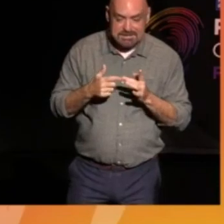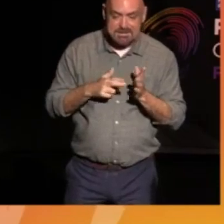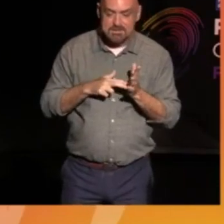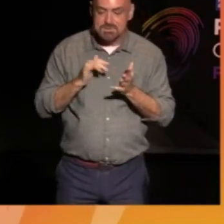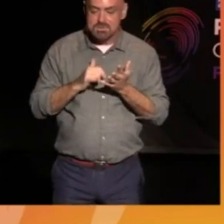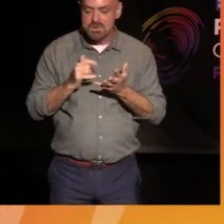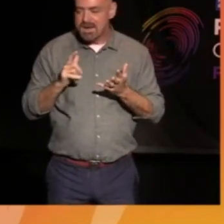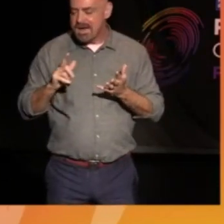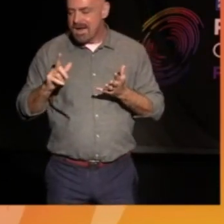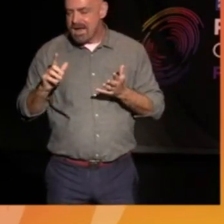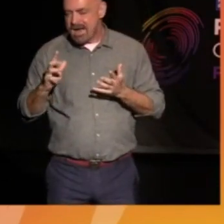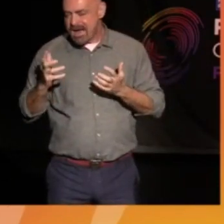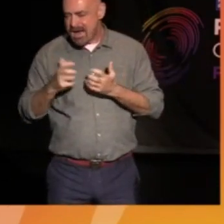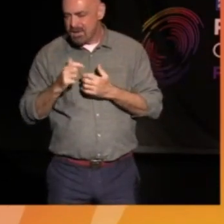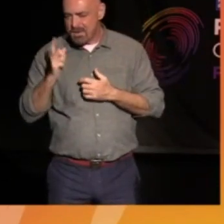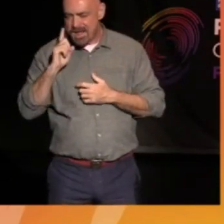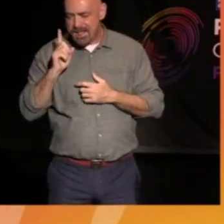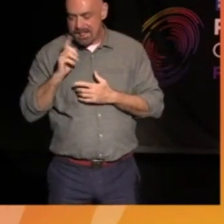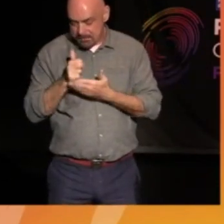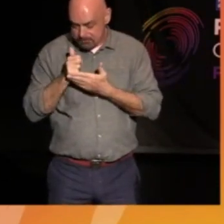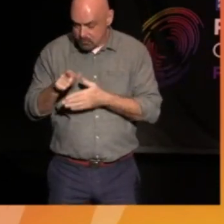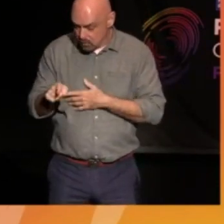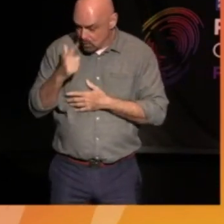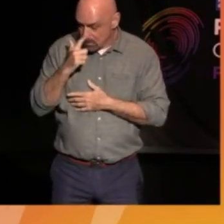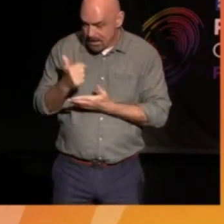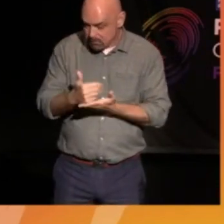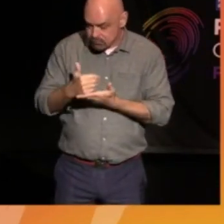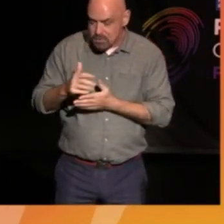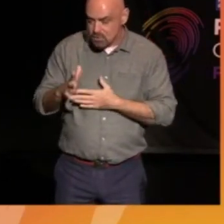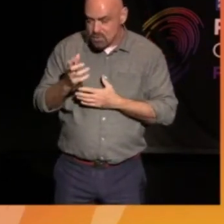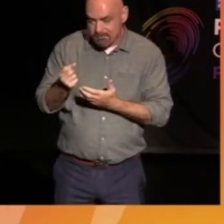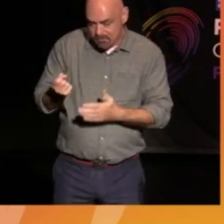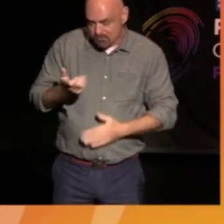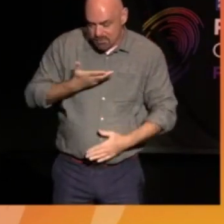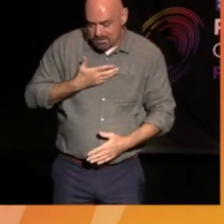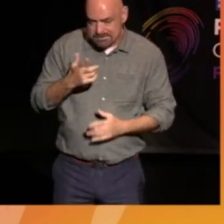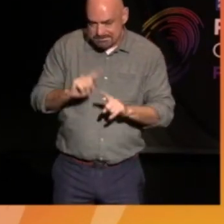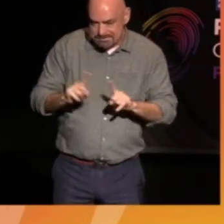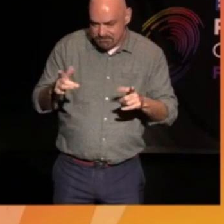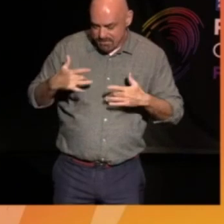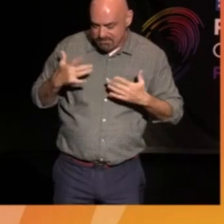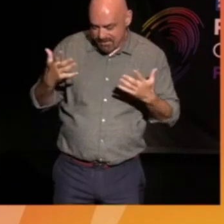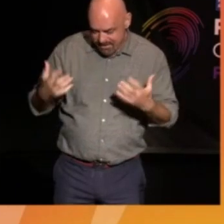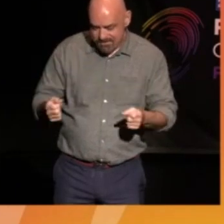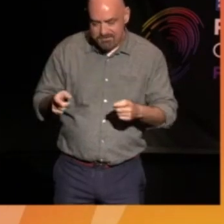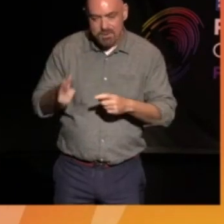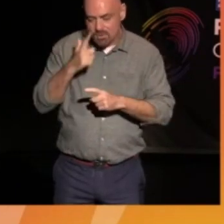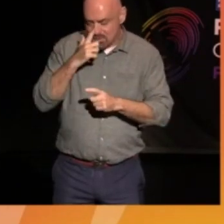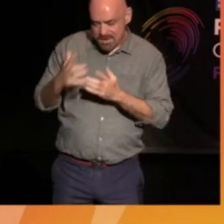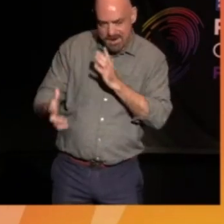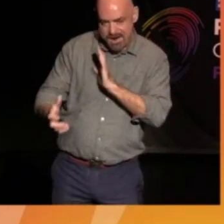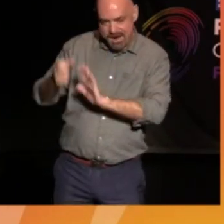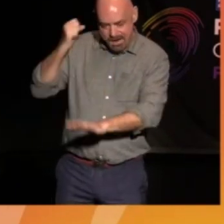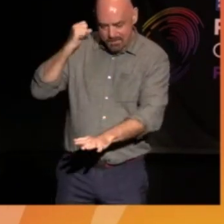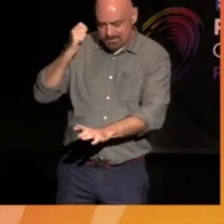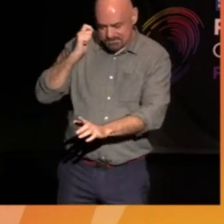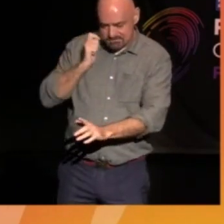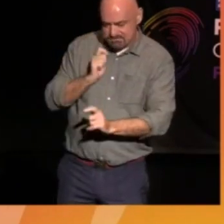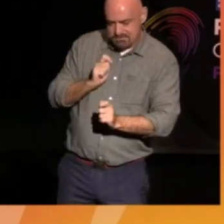help young people hear that they can be rescued, that they are entitled to a different life, and that you can get them out and give them